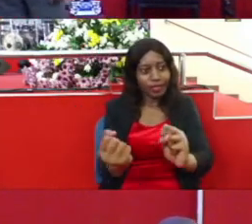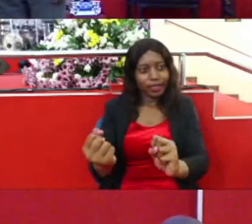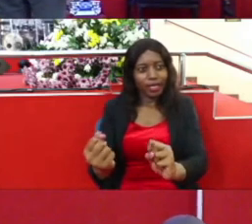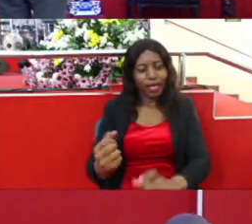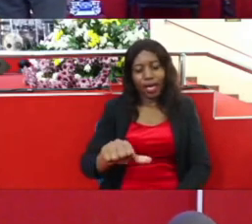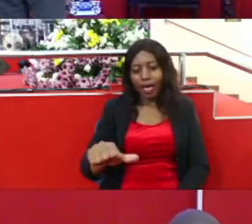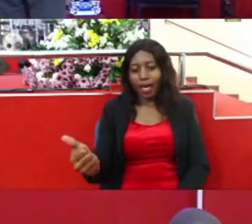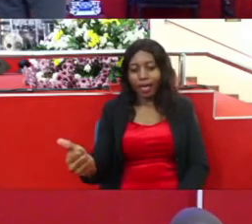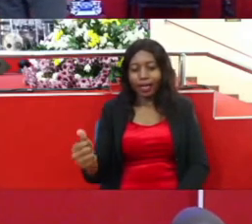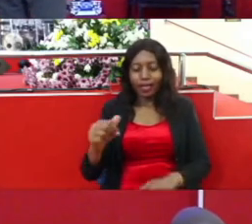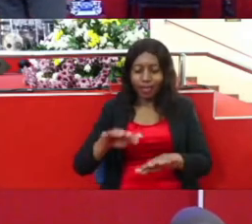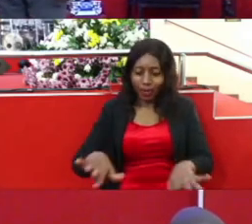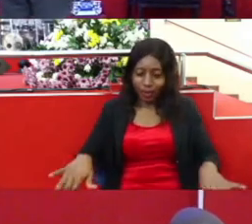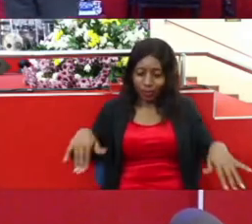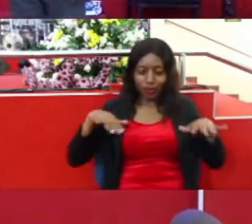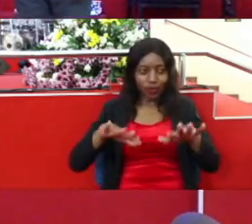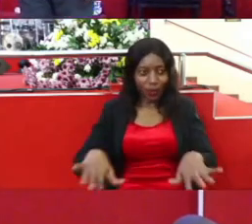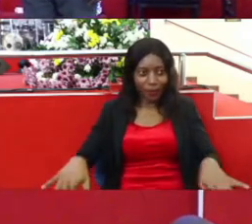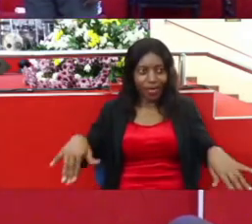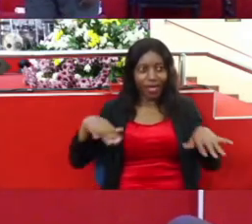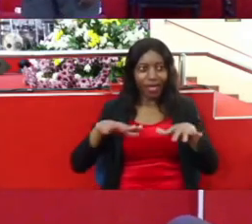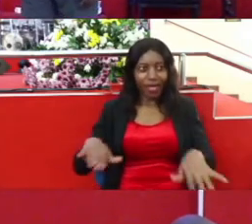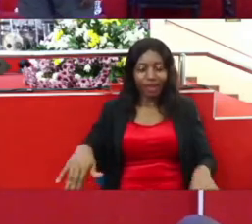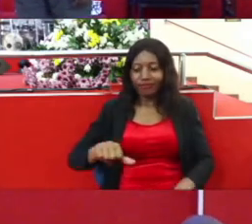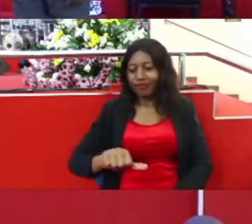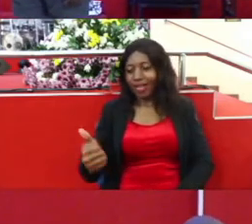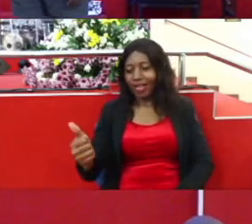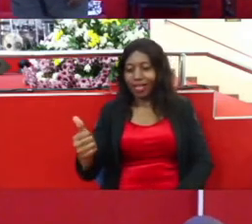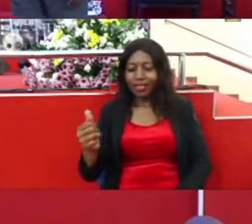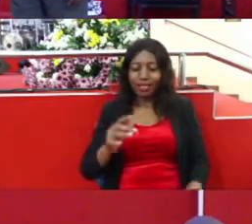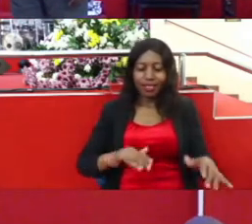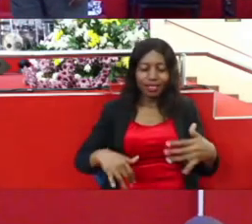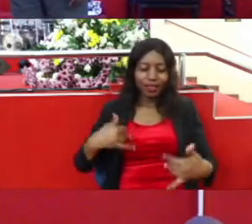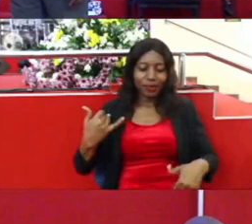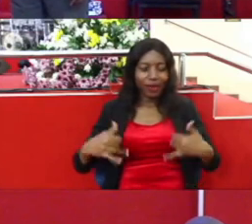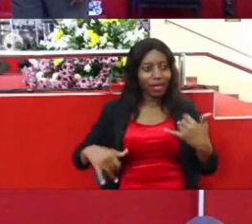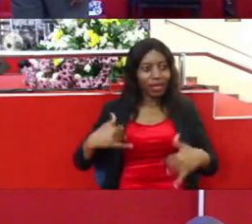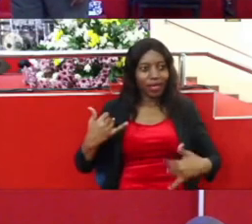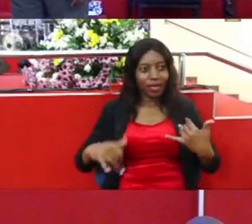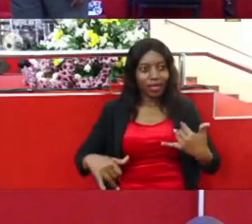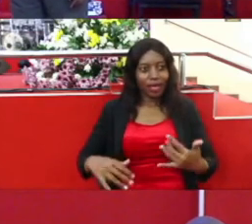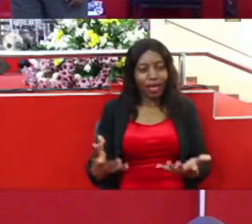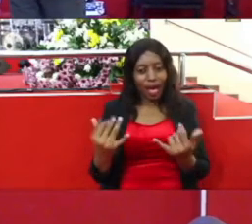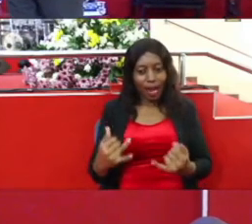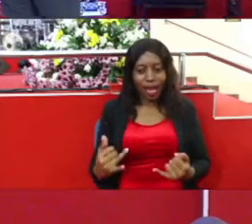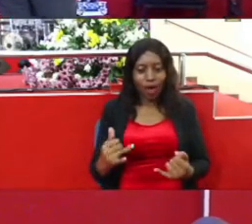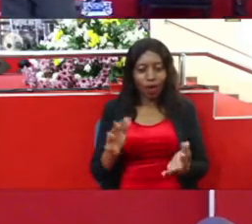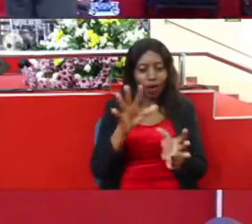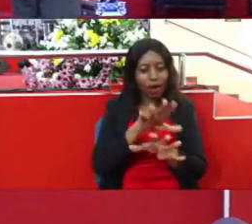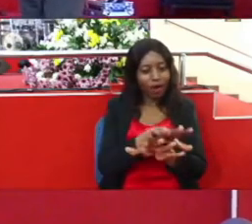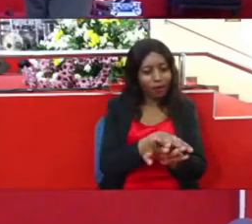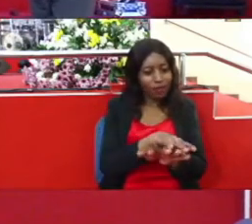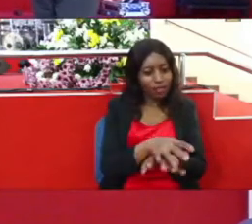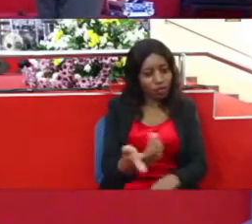doing their games. Wengine wanaogelea na michezo. And then this whale comes up. Alafu huyu samaki anatokea. Of course people had